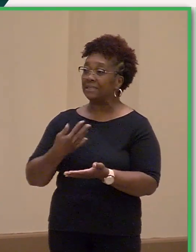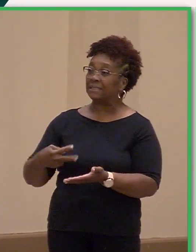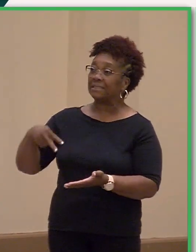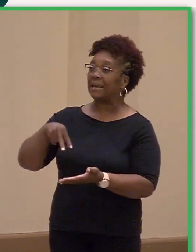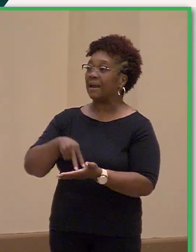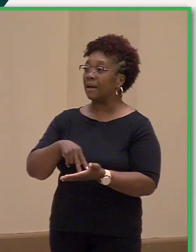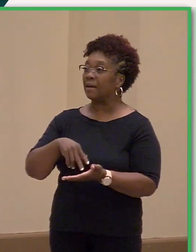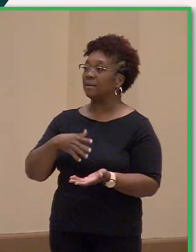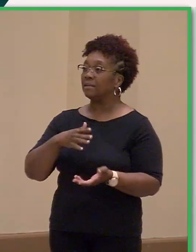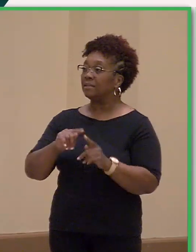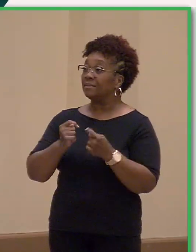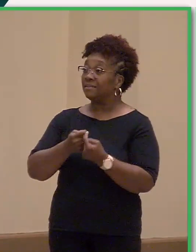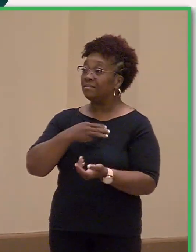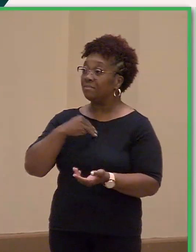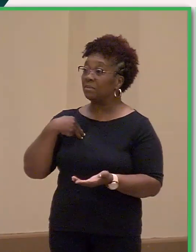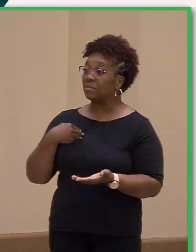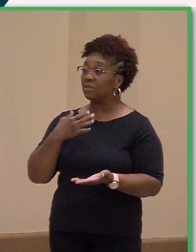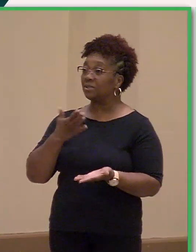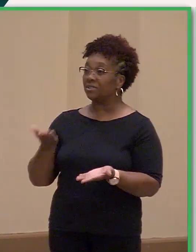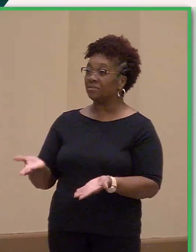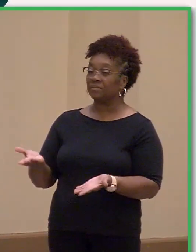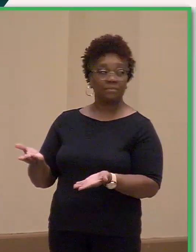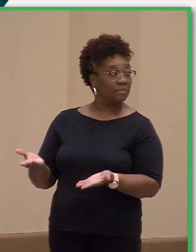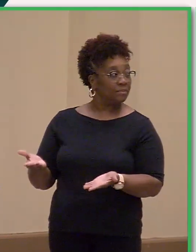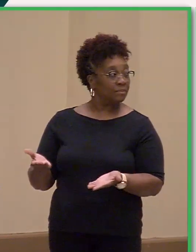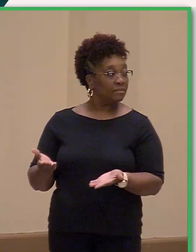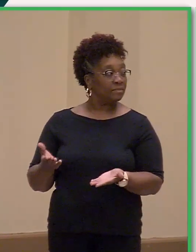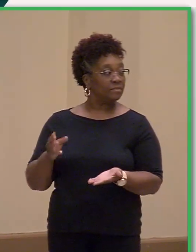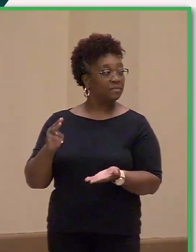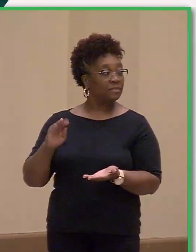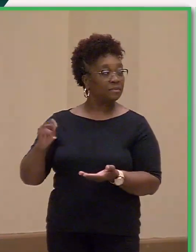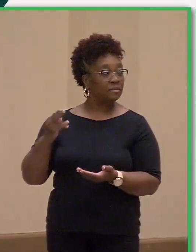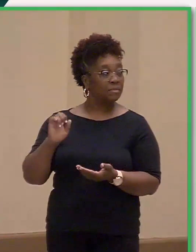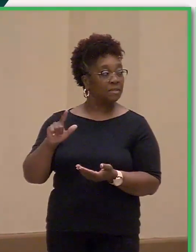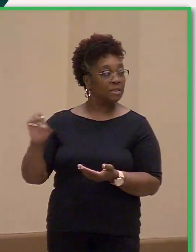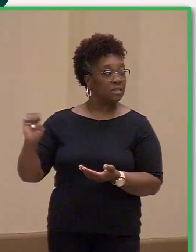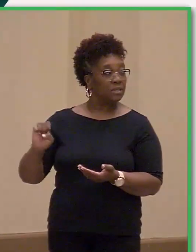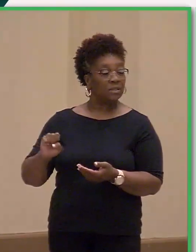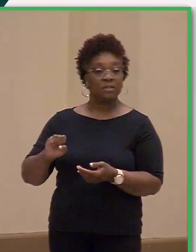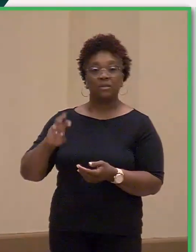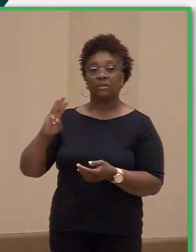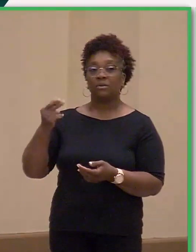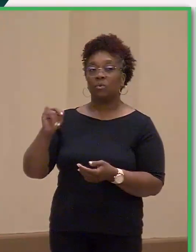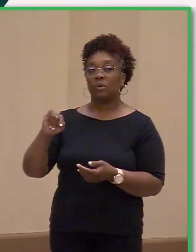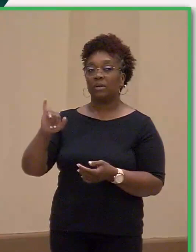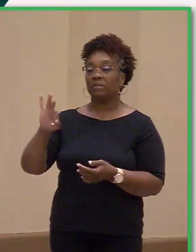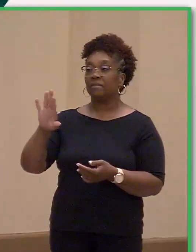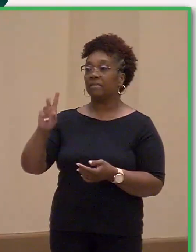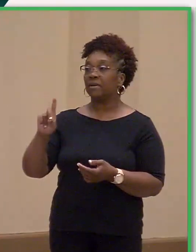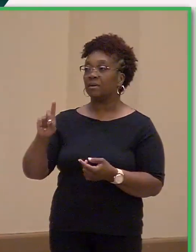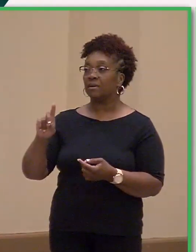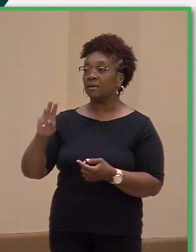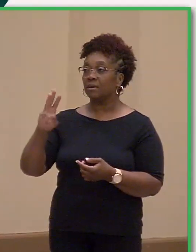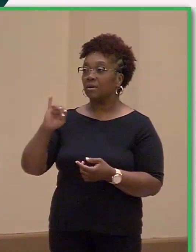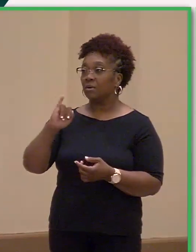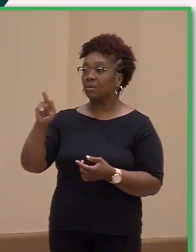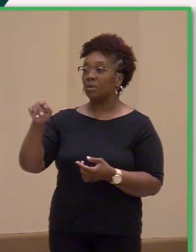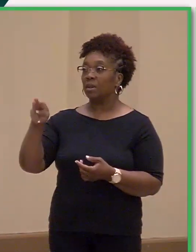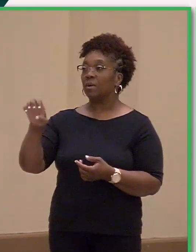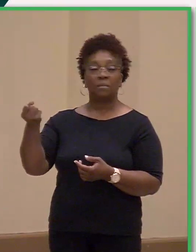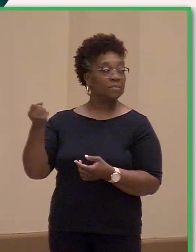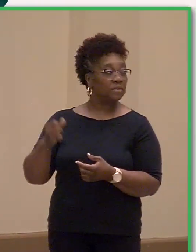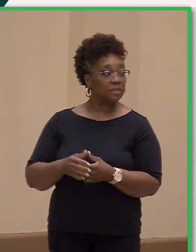of the team, and we have Miss Ashley Michelle, we have Mr. Brandon Whitfield, we have Miss Karen Williams, we